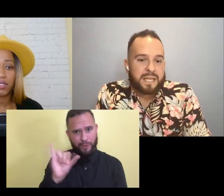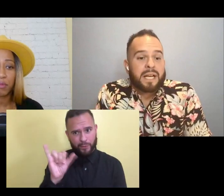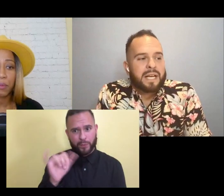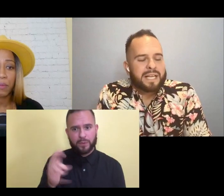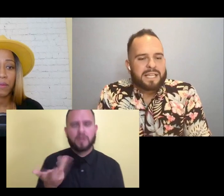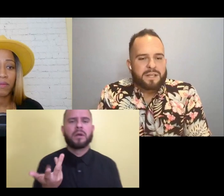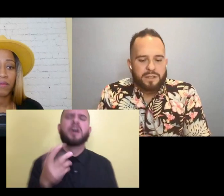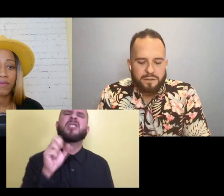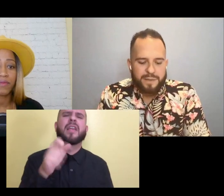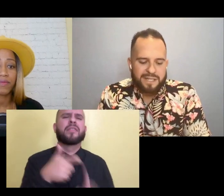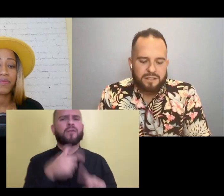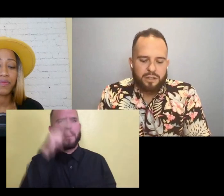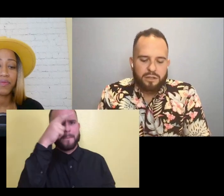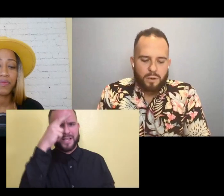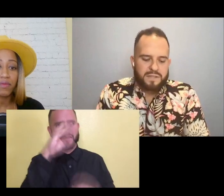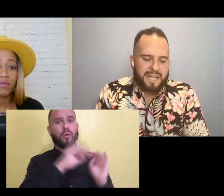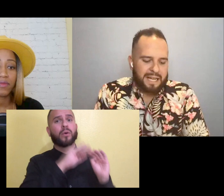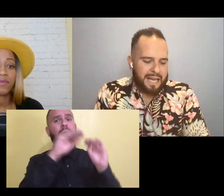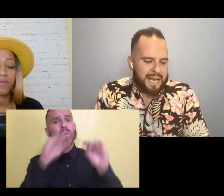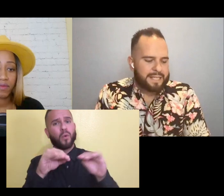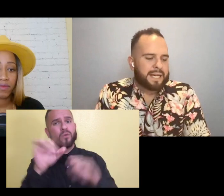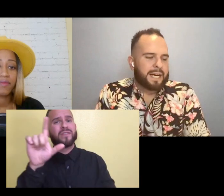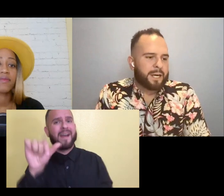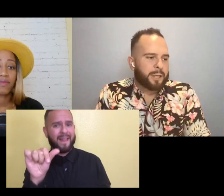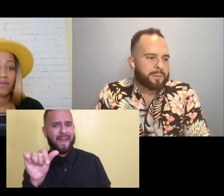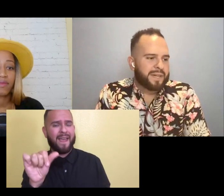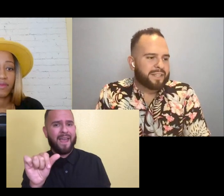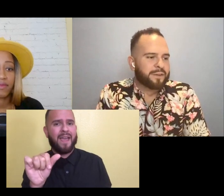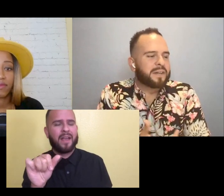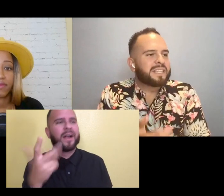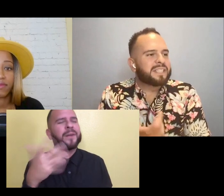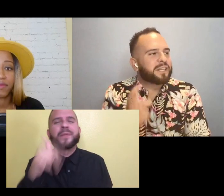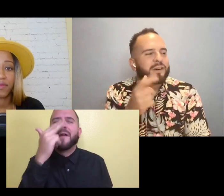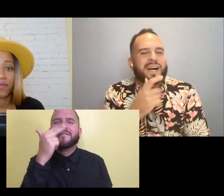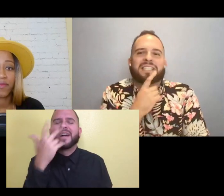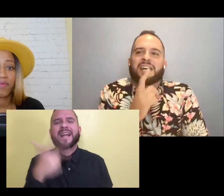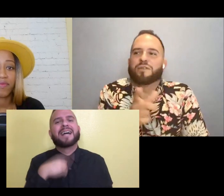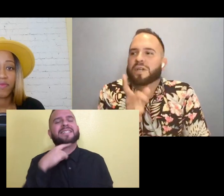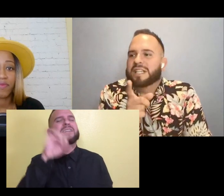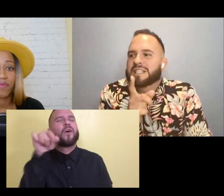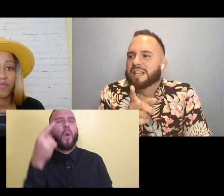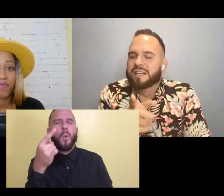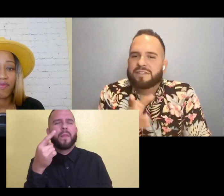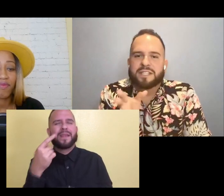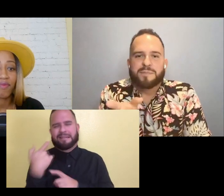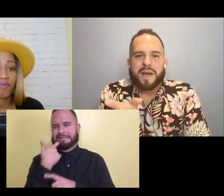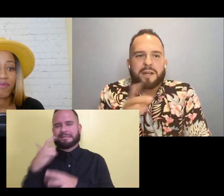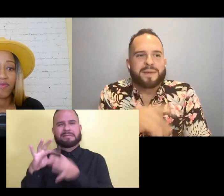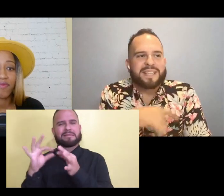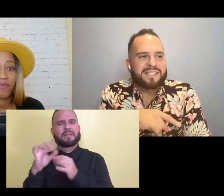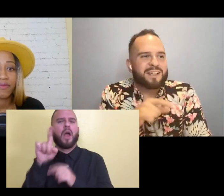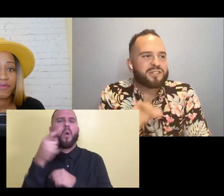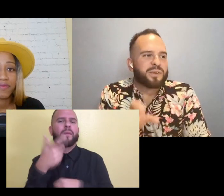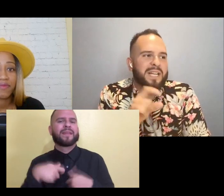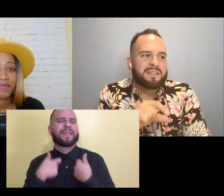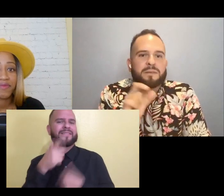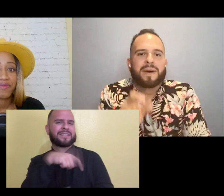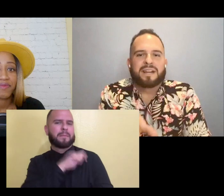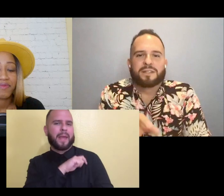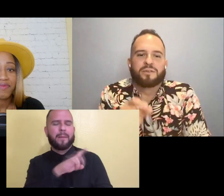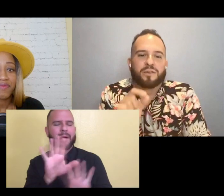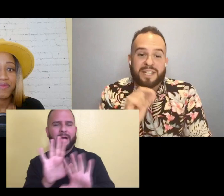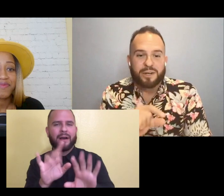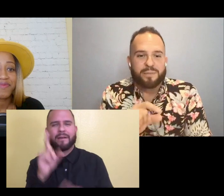Angeles. Yeah, so they're from Mexico, moved to LA. Uh, The funny thing, I said I've only lived in Spain, but that's not true. I